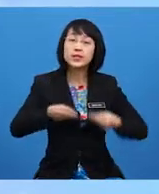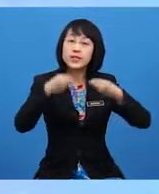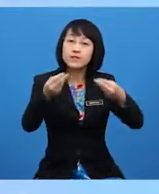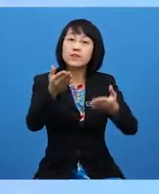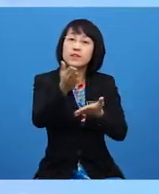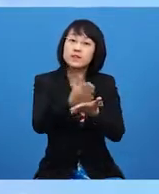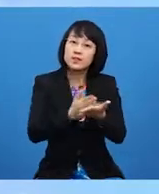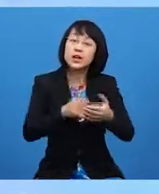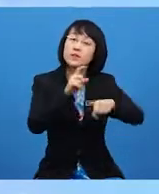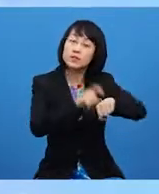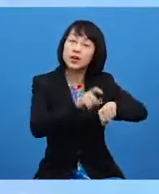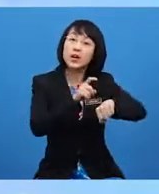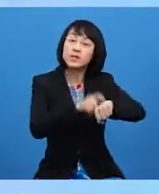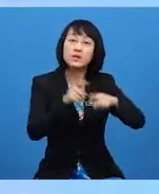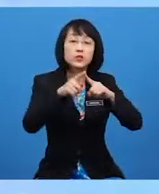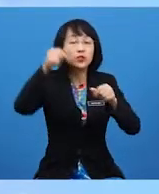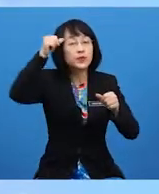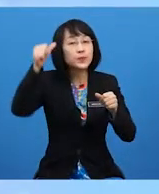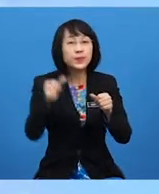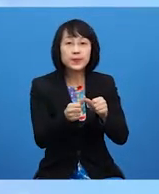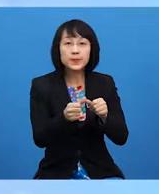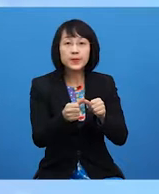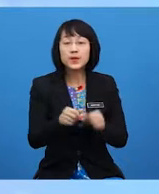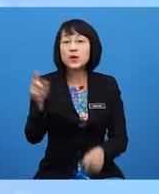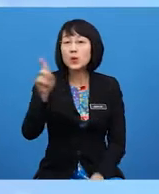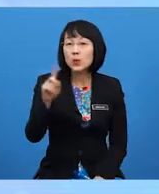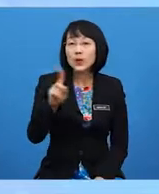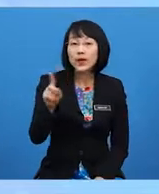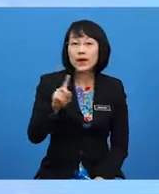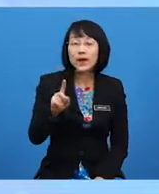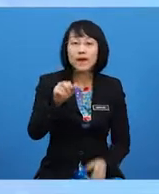Now, boys and girls, have a look at this picture.